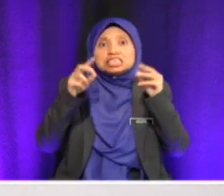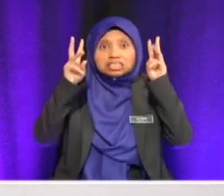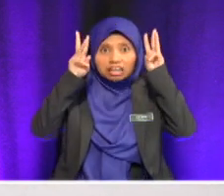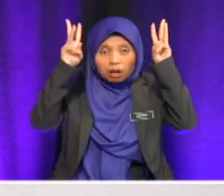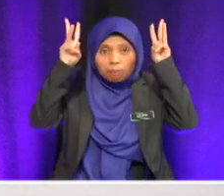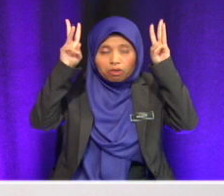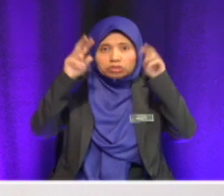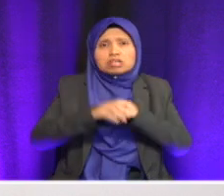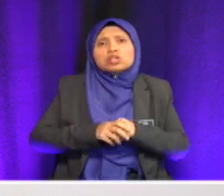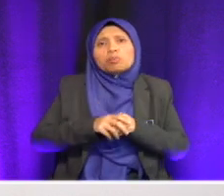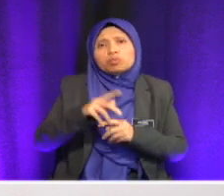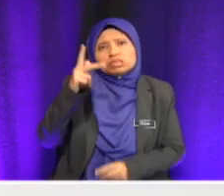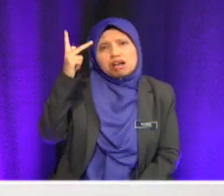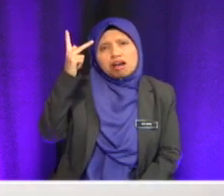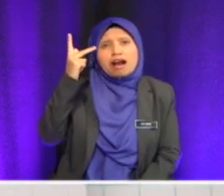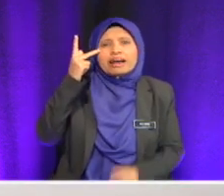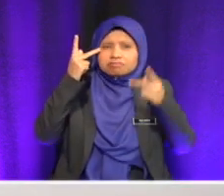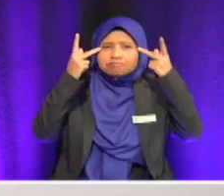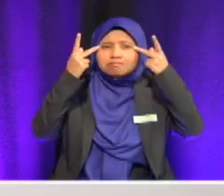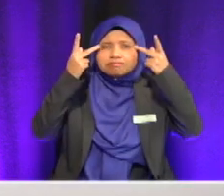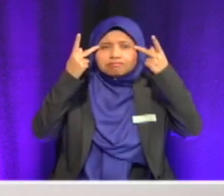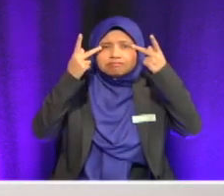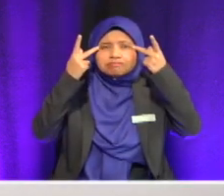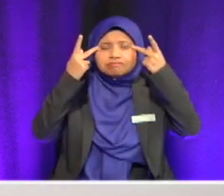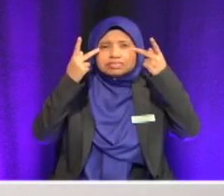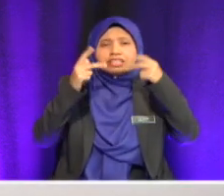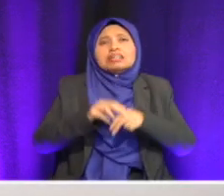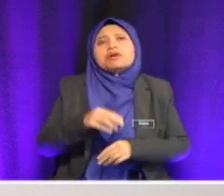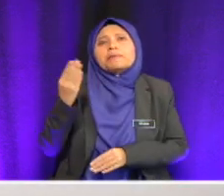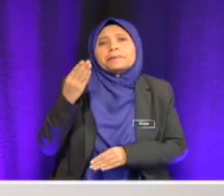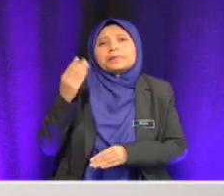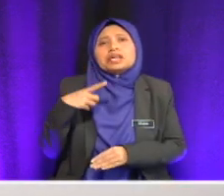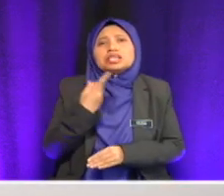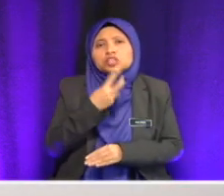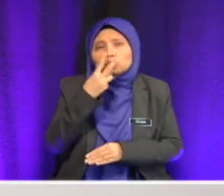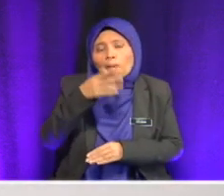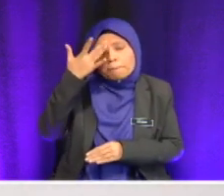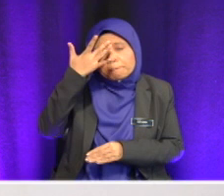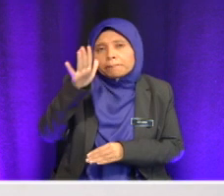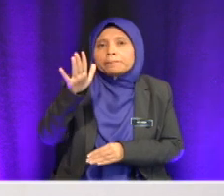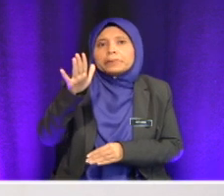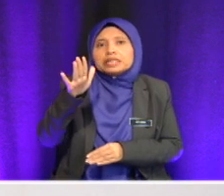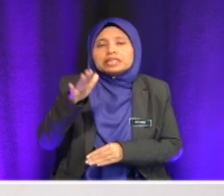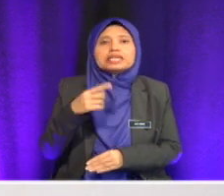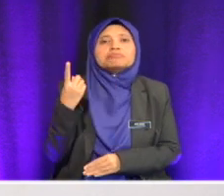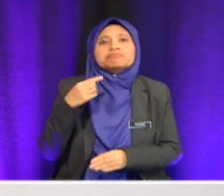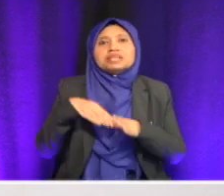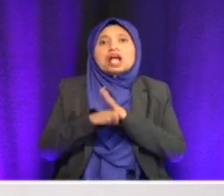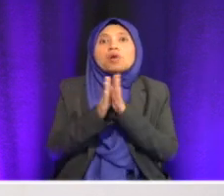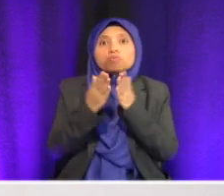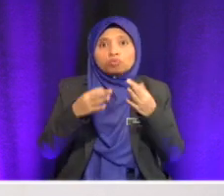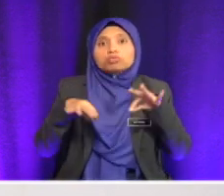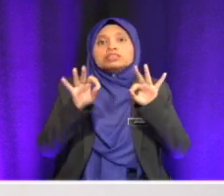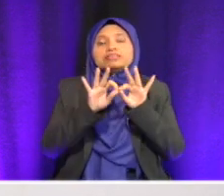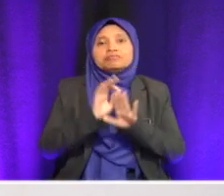mouse deer, and the mouse deer is characterized as the most intelligent one to escape the tricks and traps. I remember the stories.